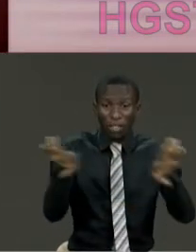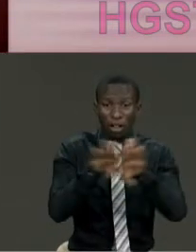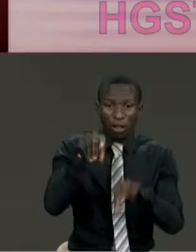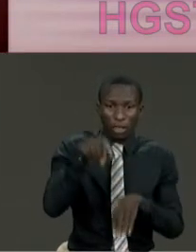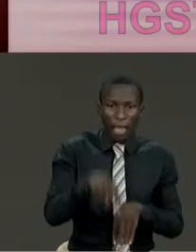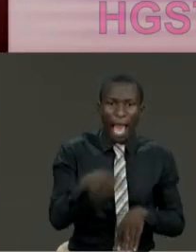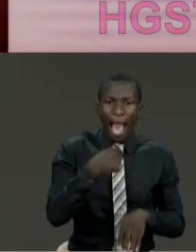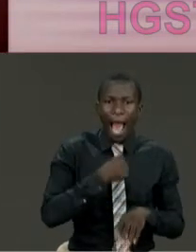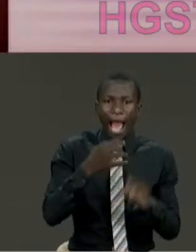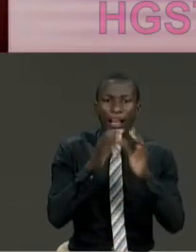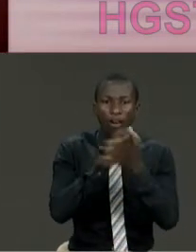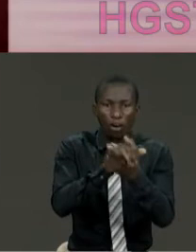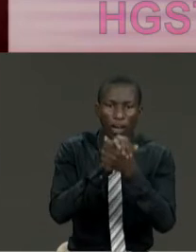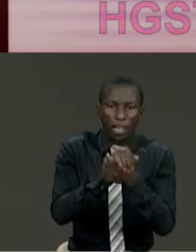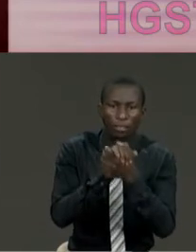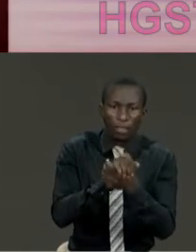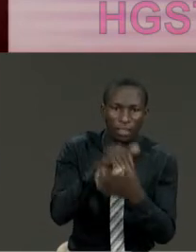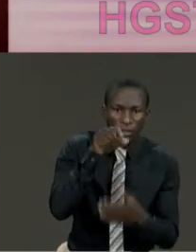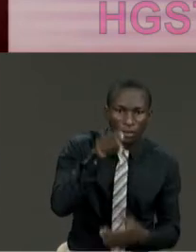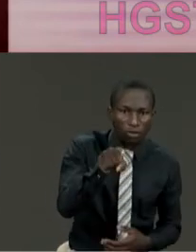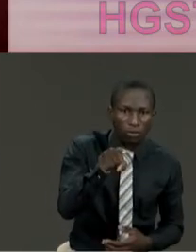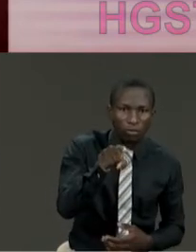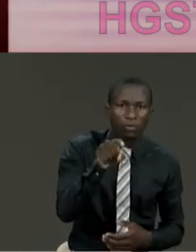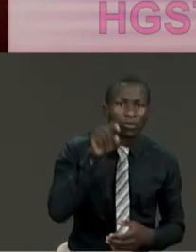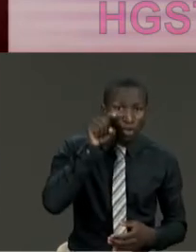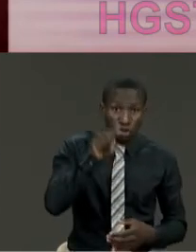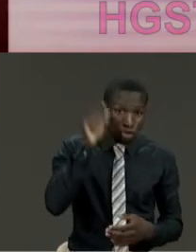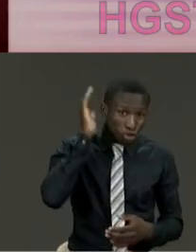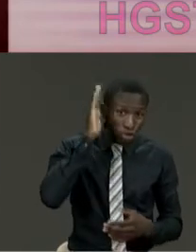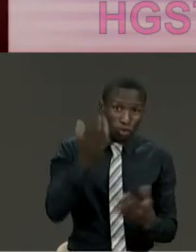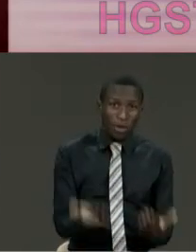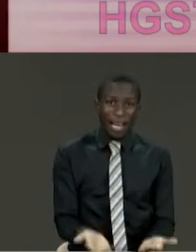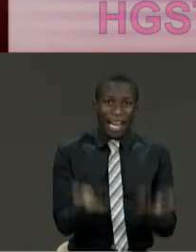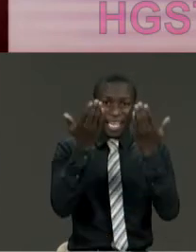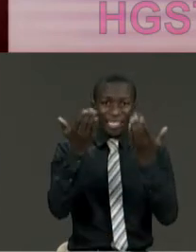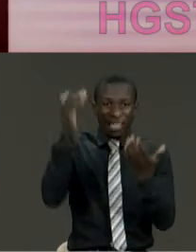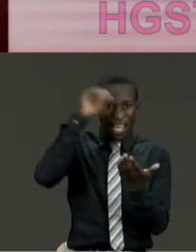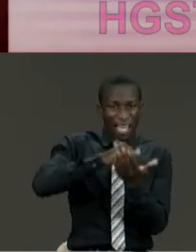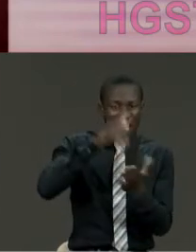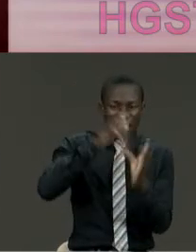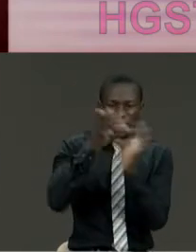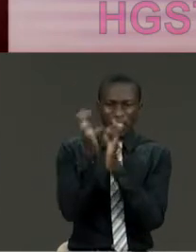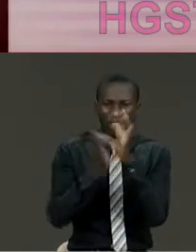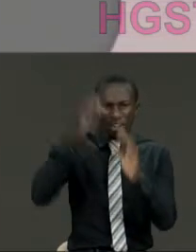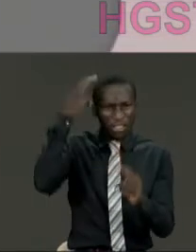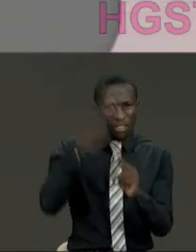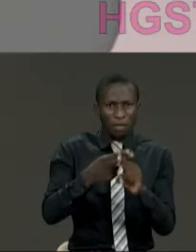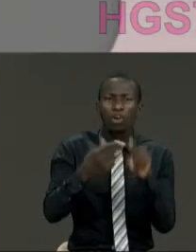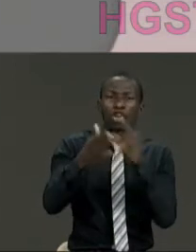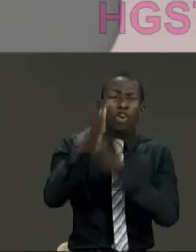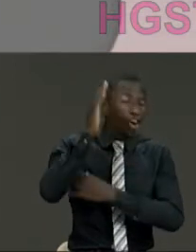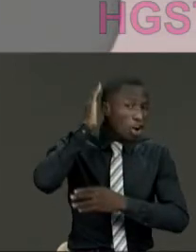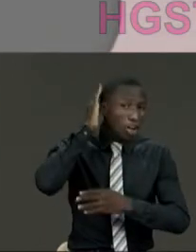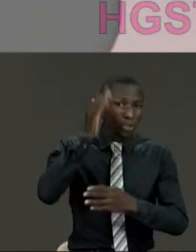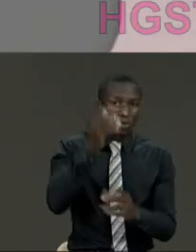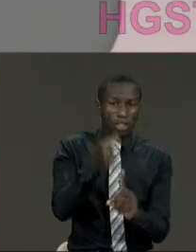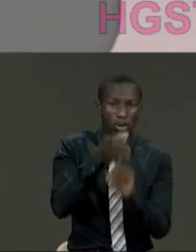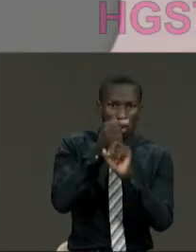I congratulate you. You are going to rise again in Jesus' name, because God will uphold you in this